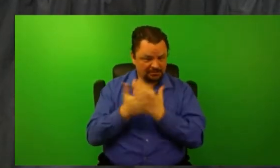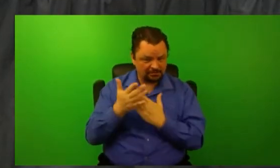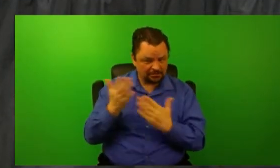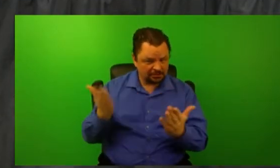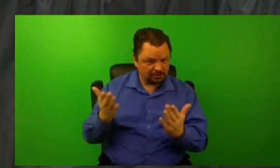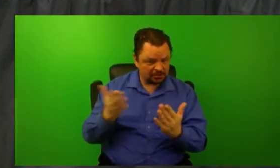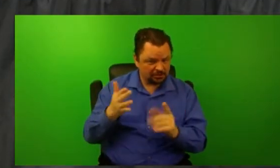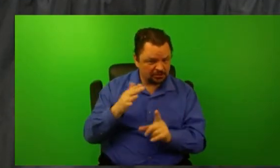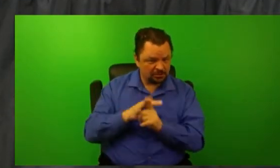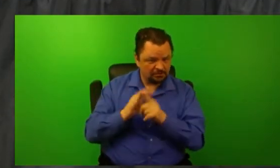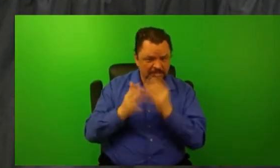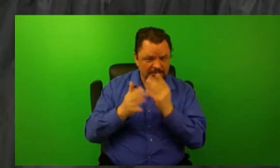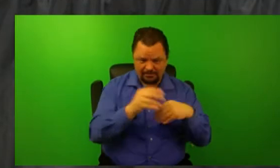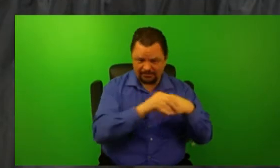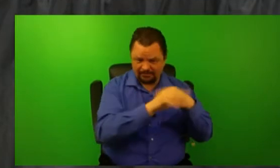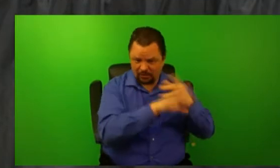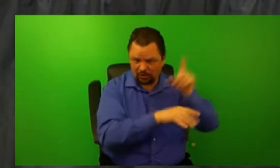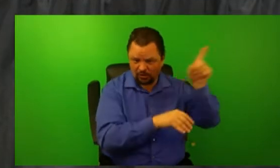Thank you.